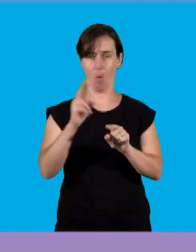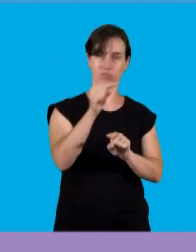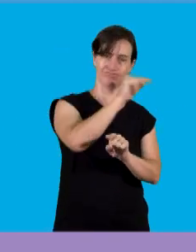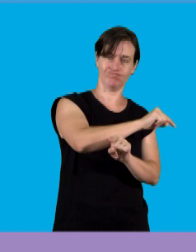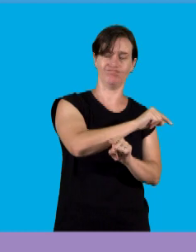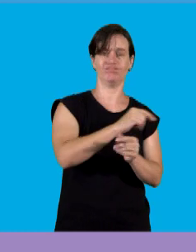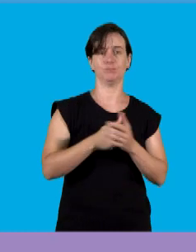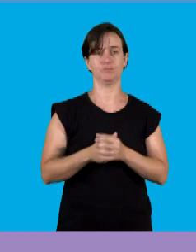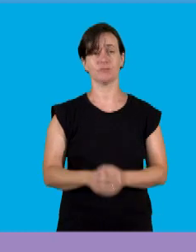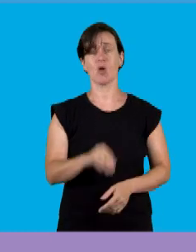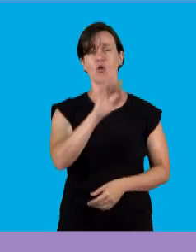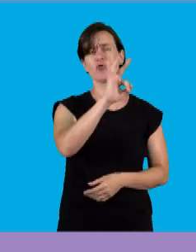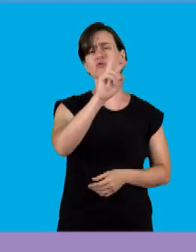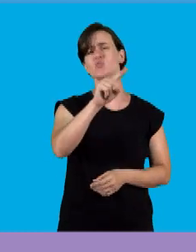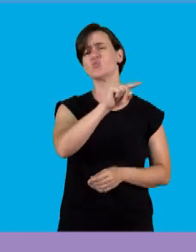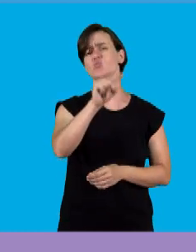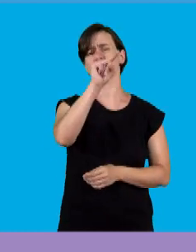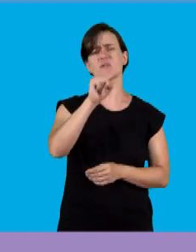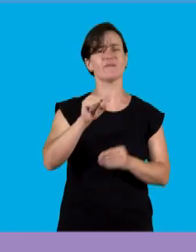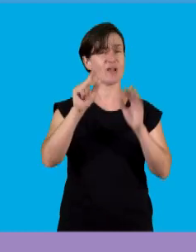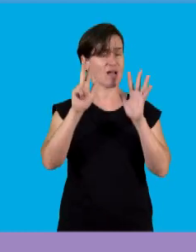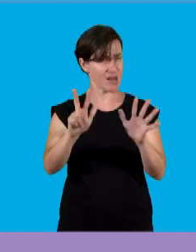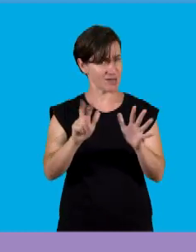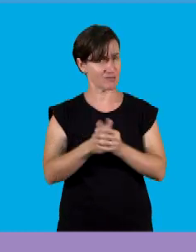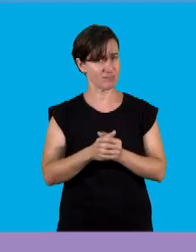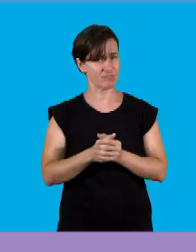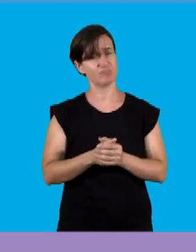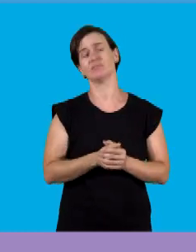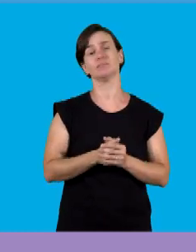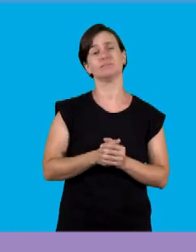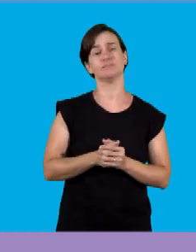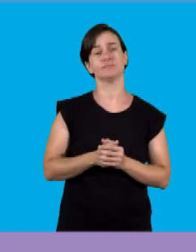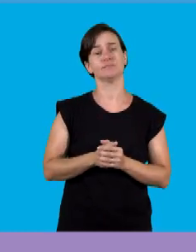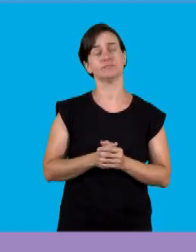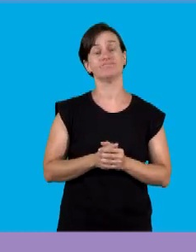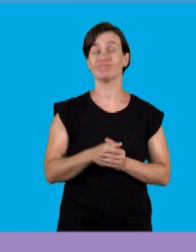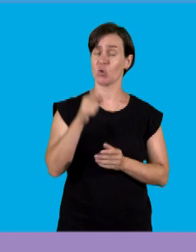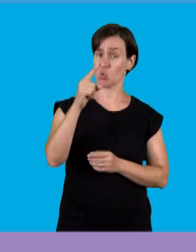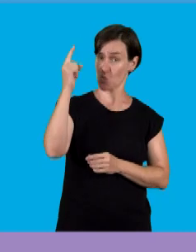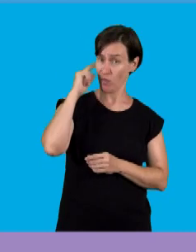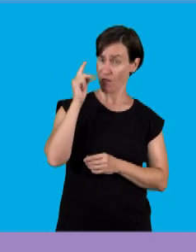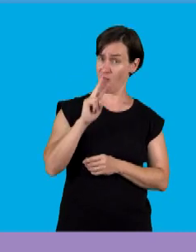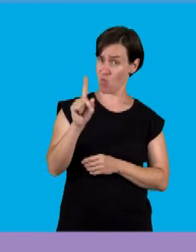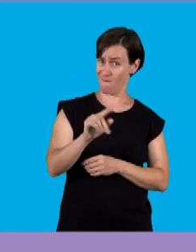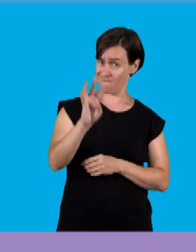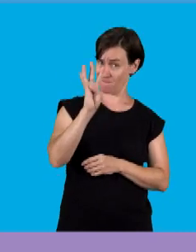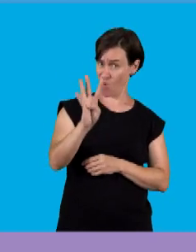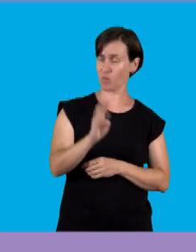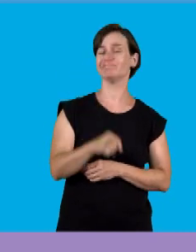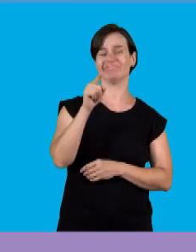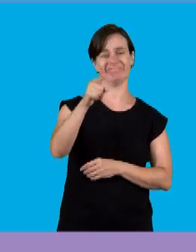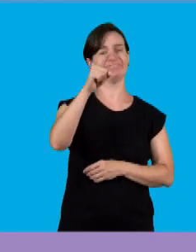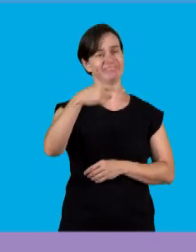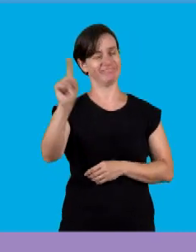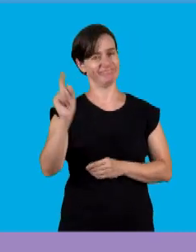So what is 32 divided by 8? Or how many 8s do we find in 32? If you are thinking of 4, then you are